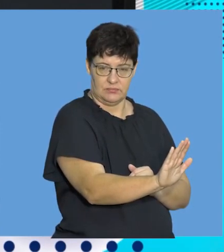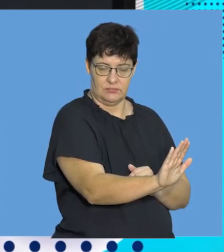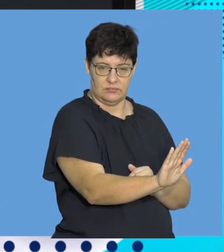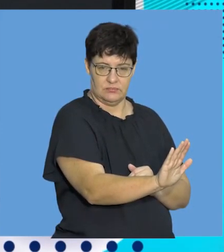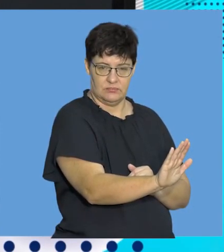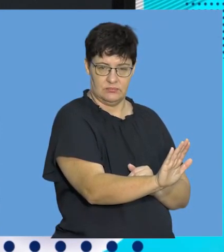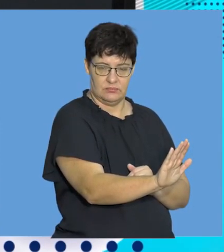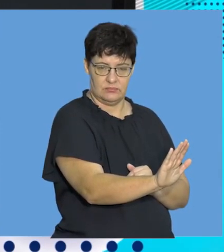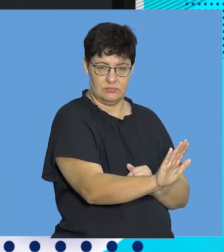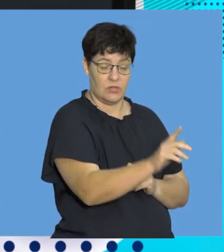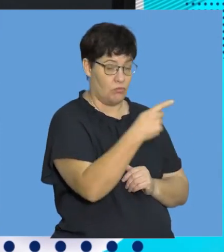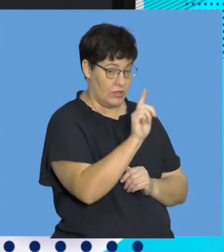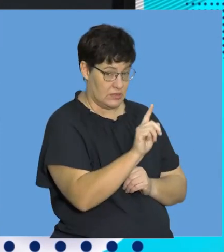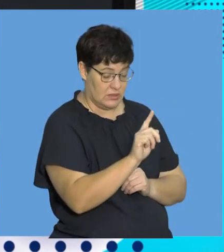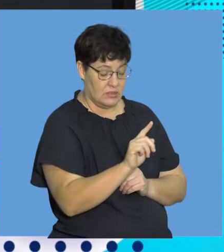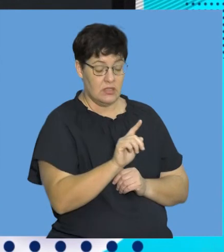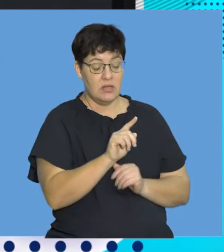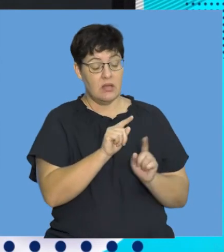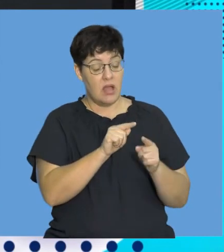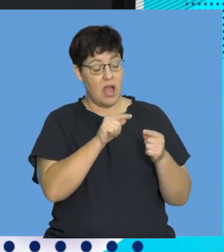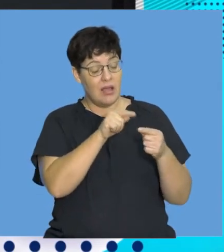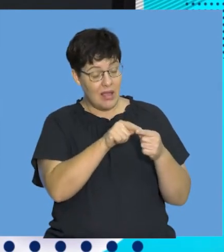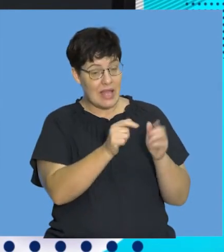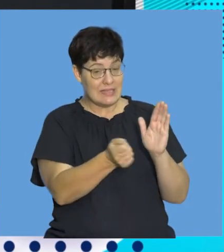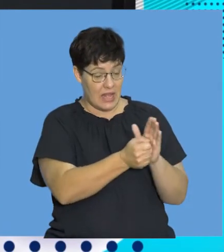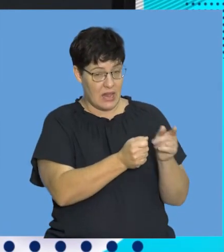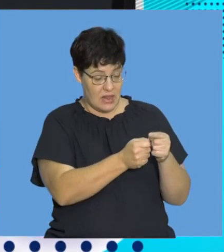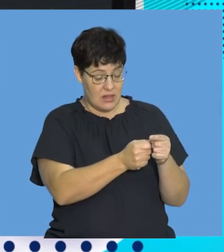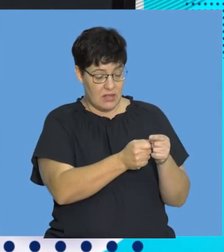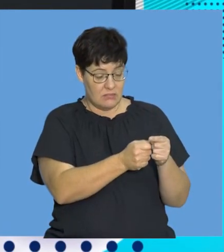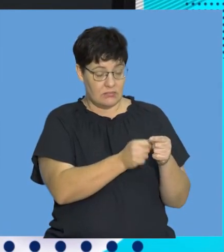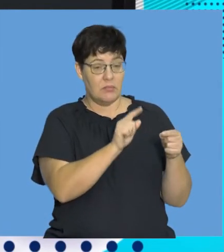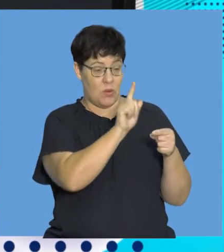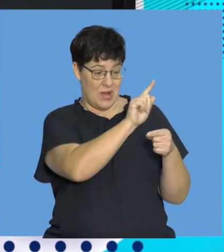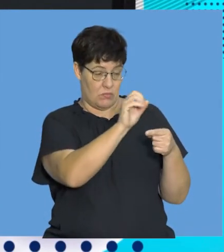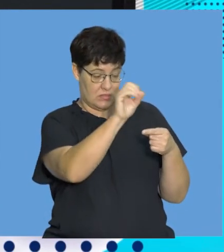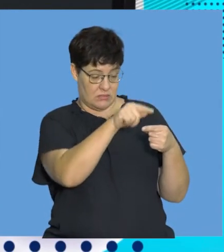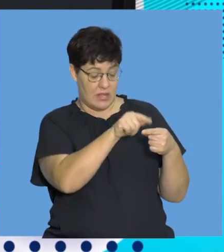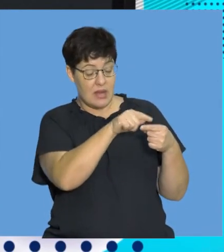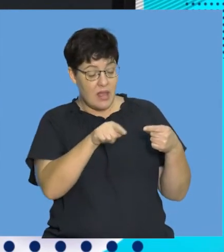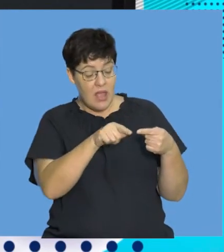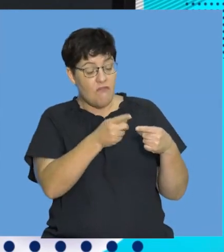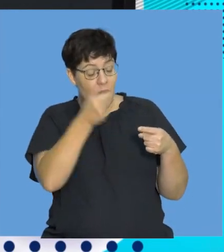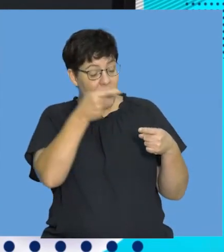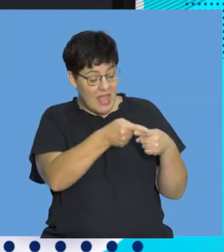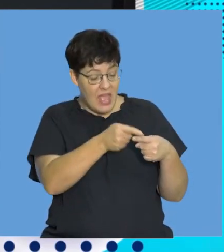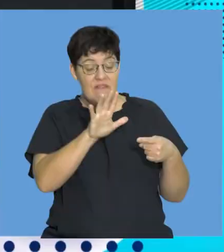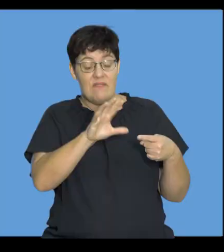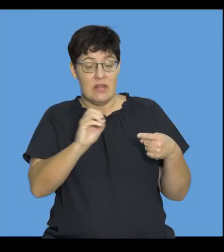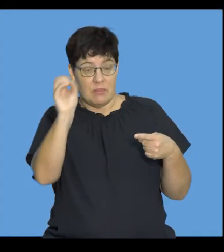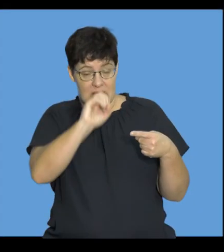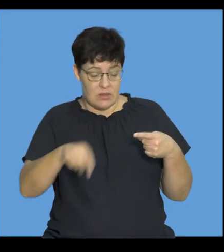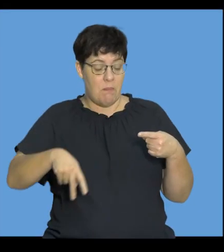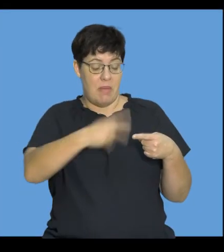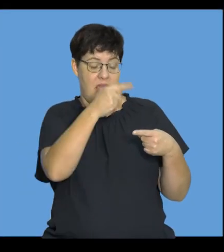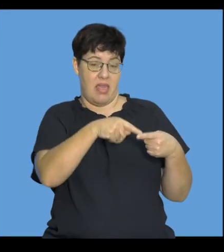in August, right? 50% will pay you in August. So there's my 50%. Then we went to